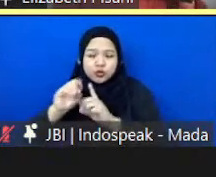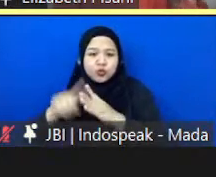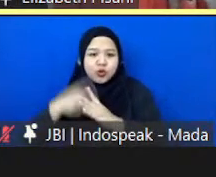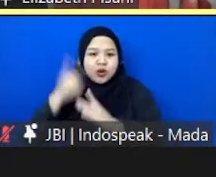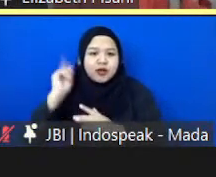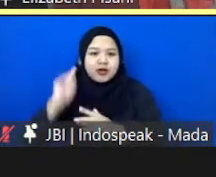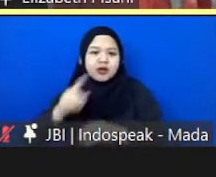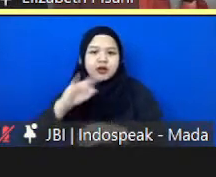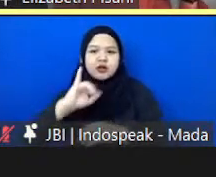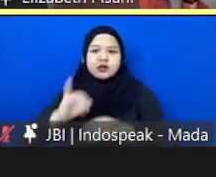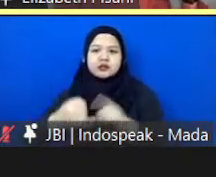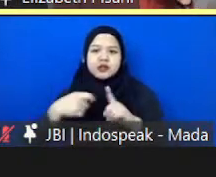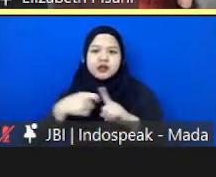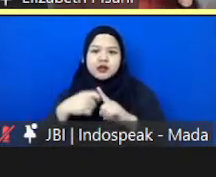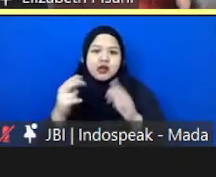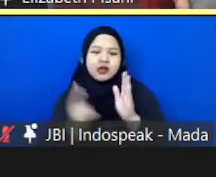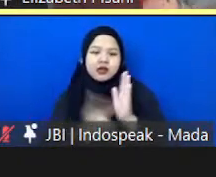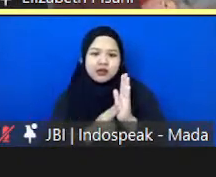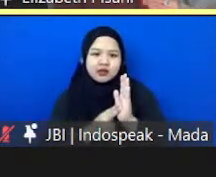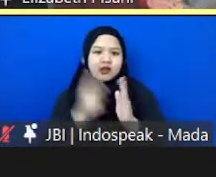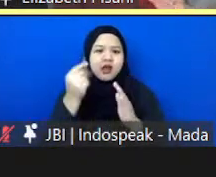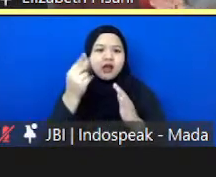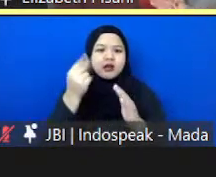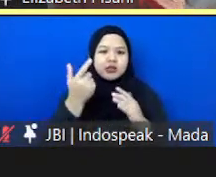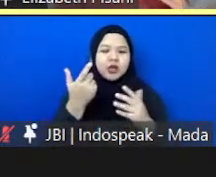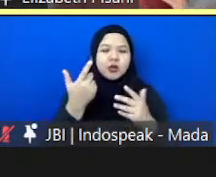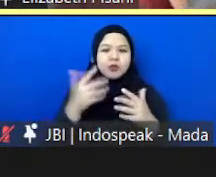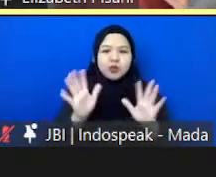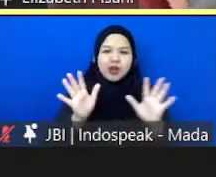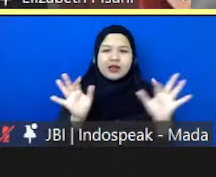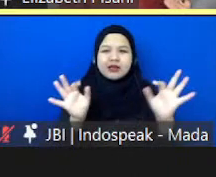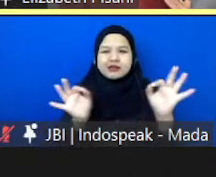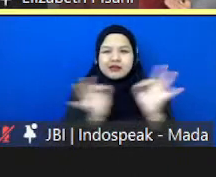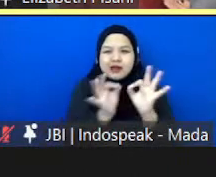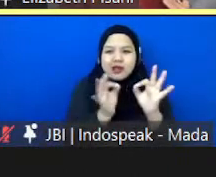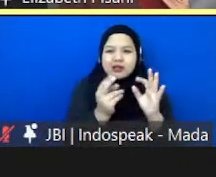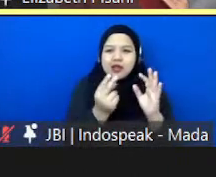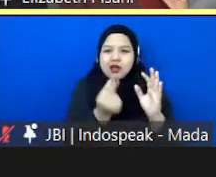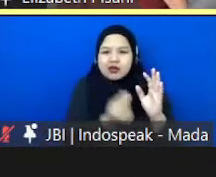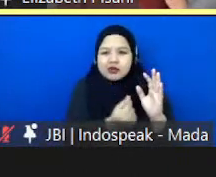were much, much closer to the international reference price. In